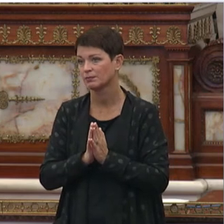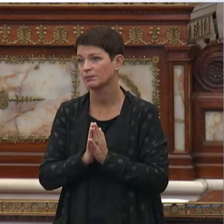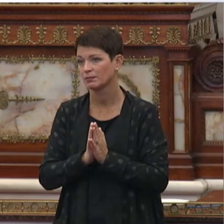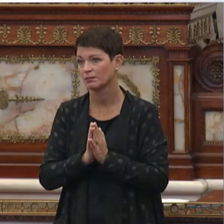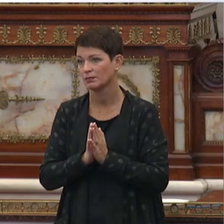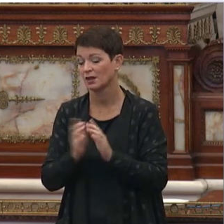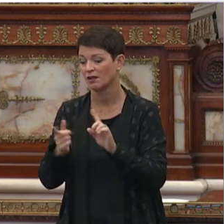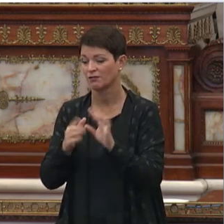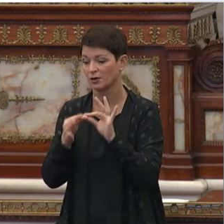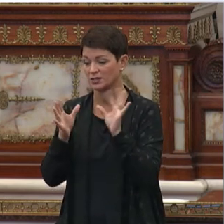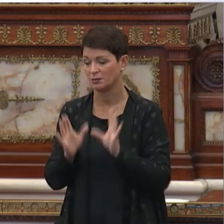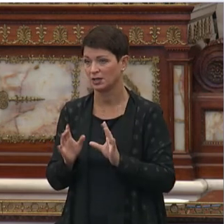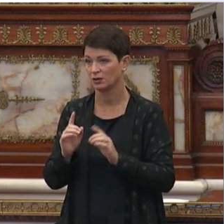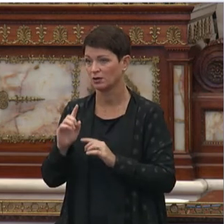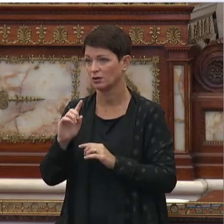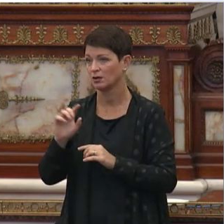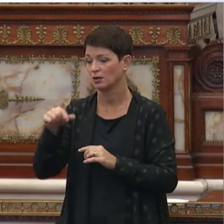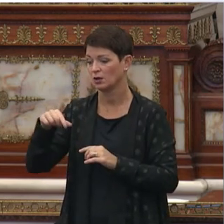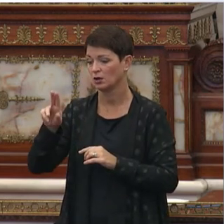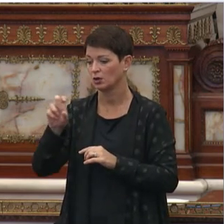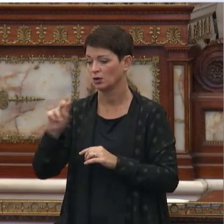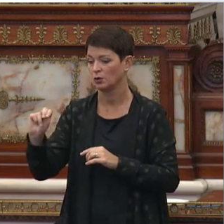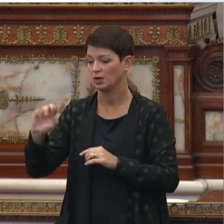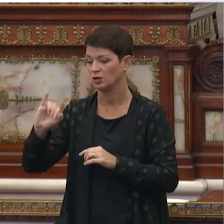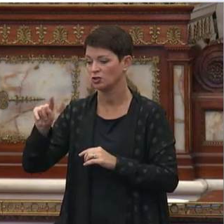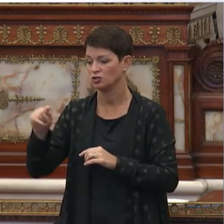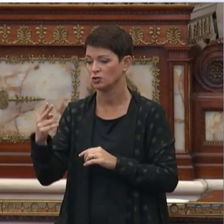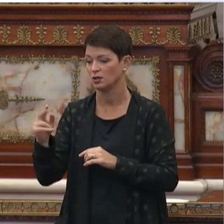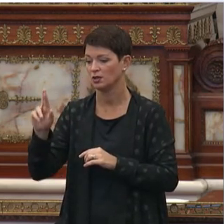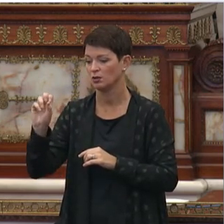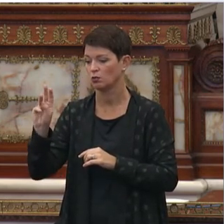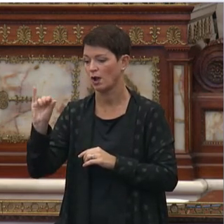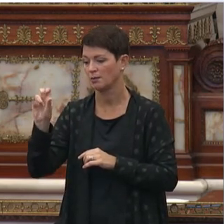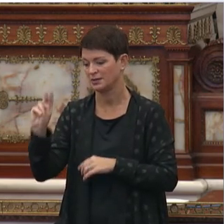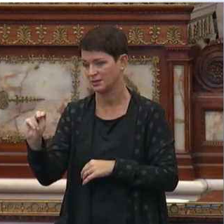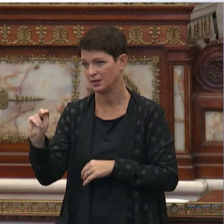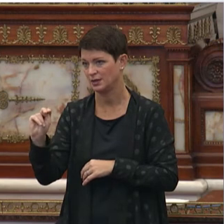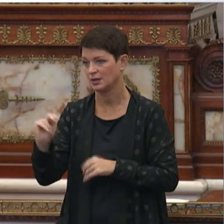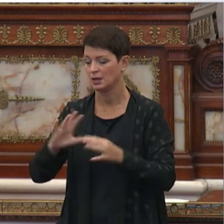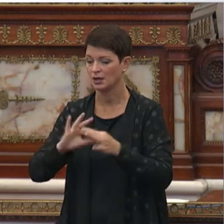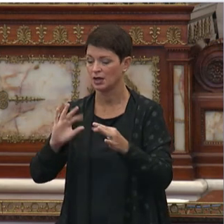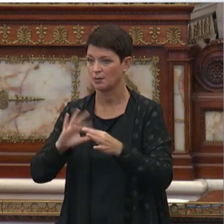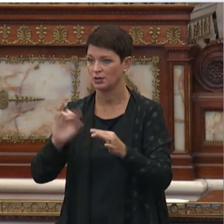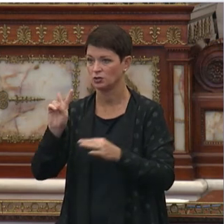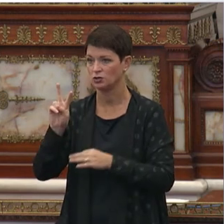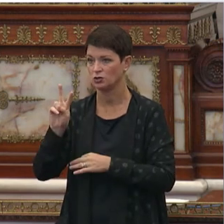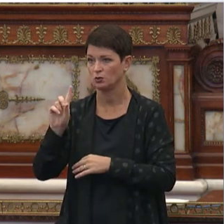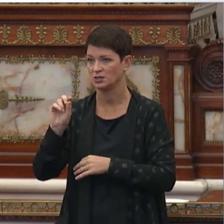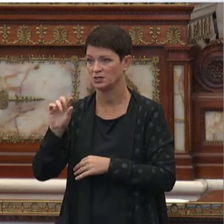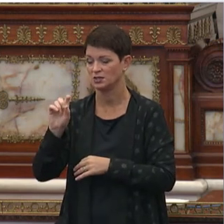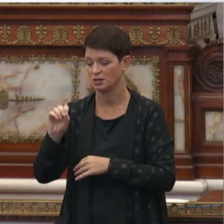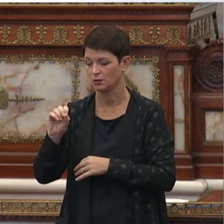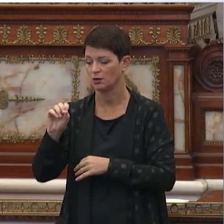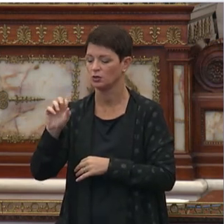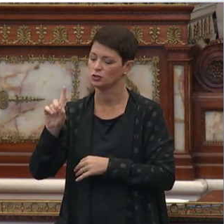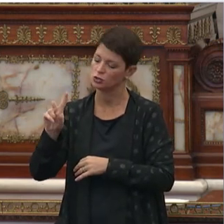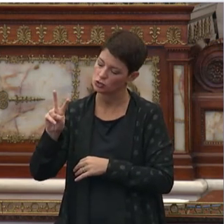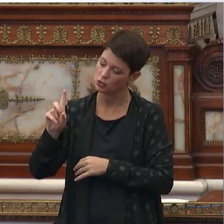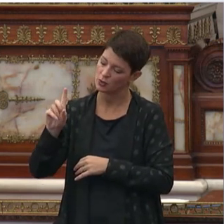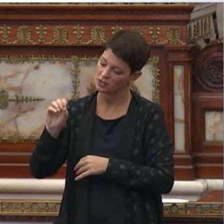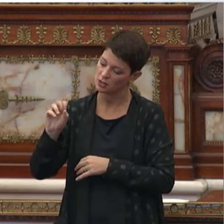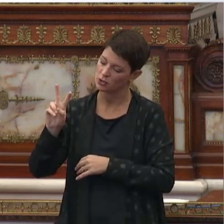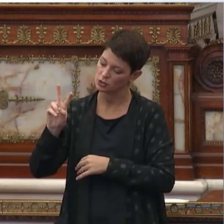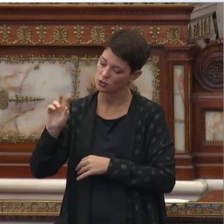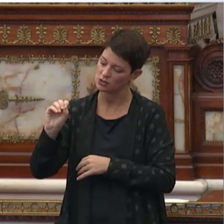Our first speaker, Mr. President, is Queen Judith Robinson, commenting on 210-205.